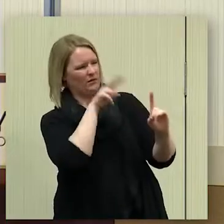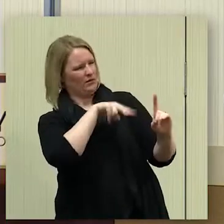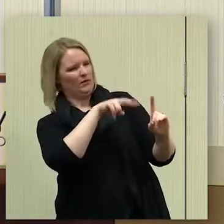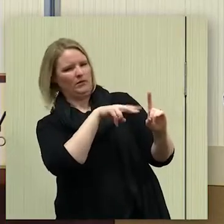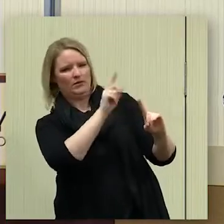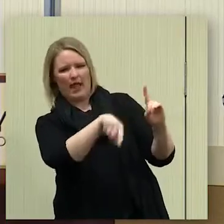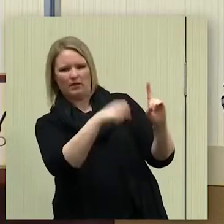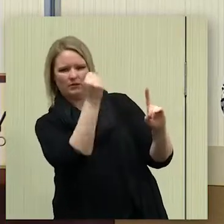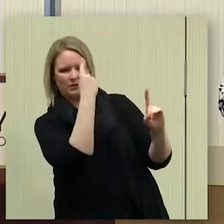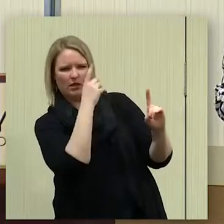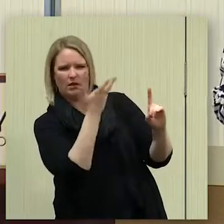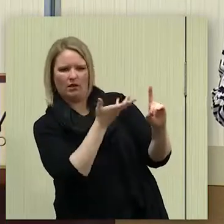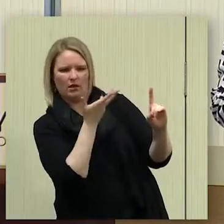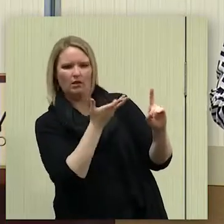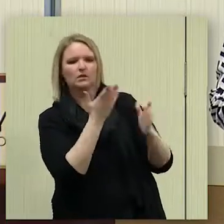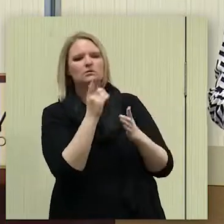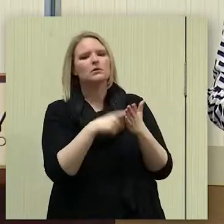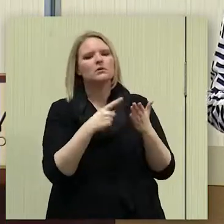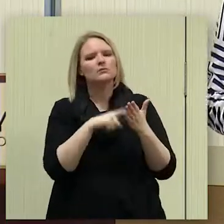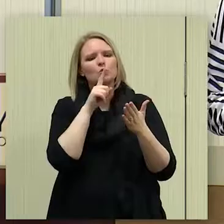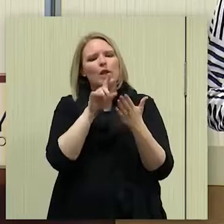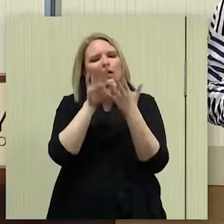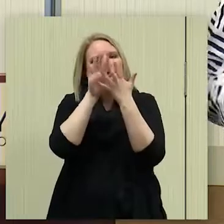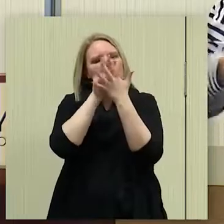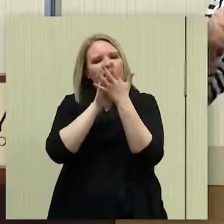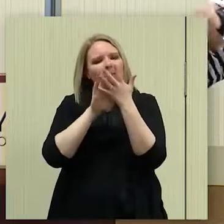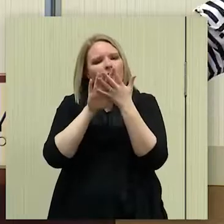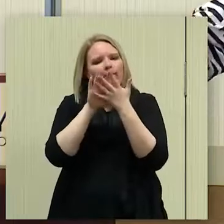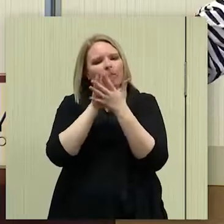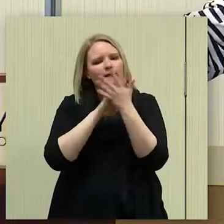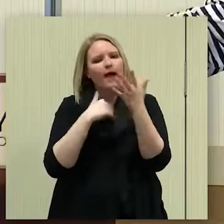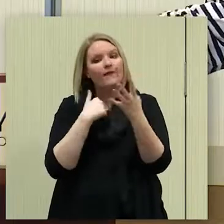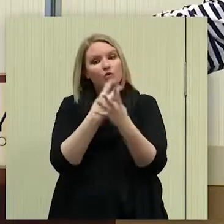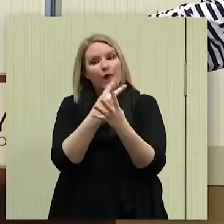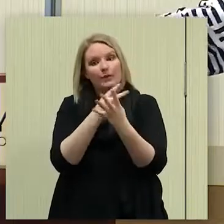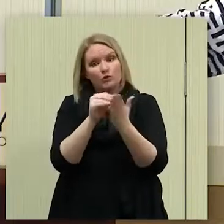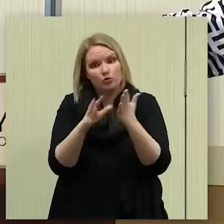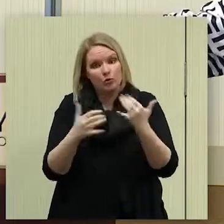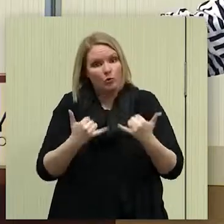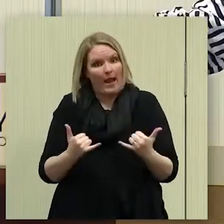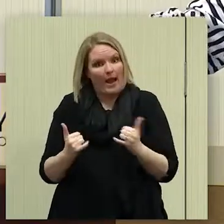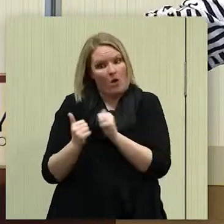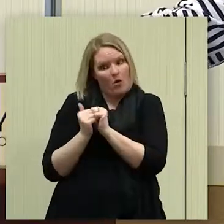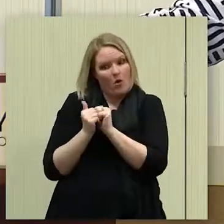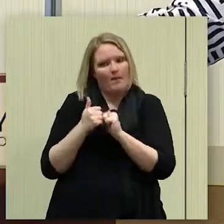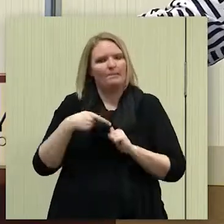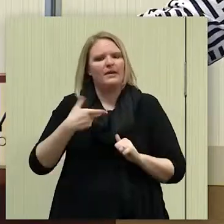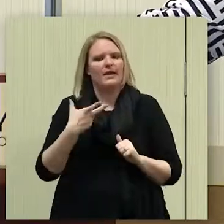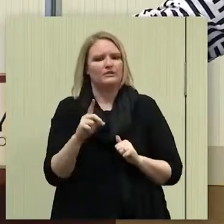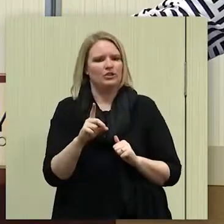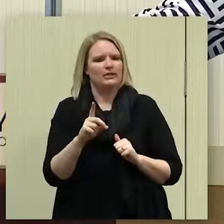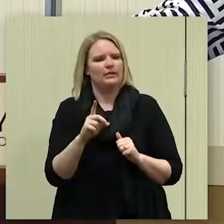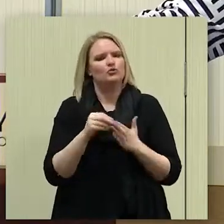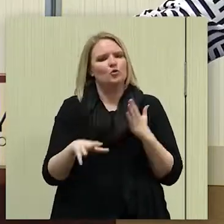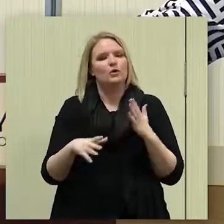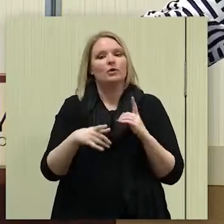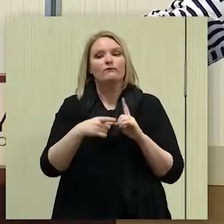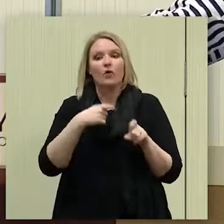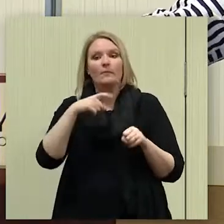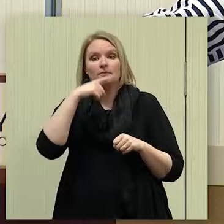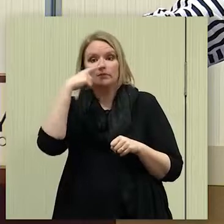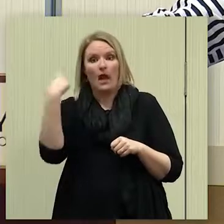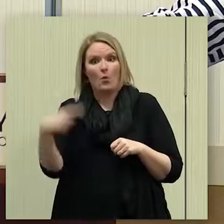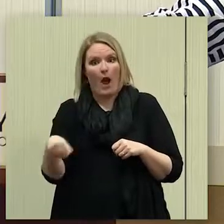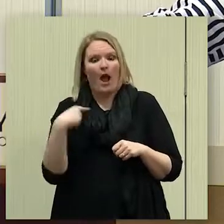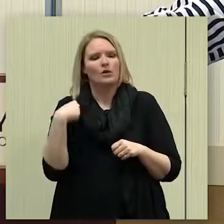some of the subtle things. I have a graduate student right now working with me, a PhD student who's from Taiwan, and we were trying